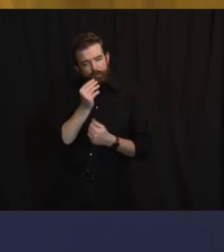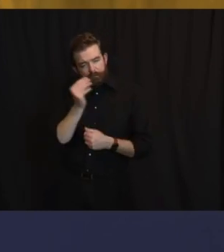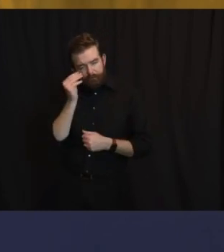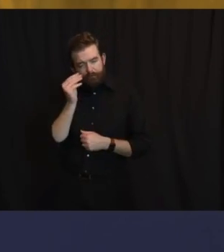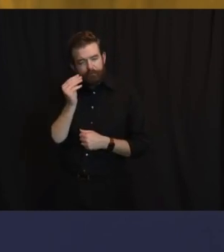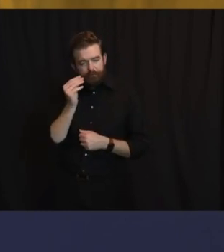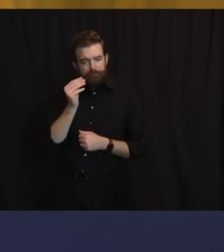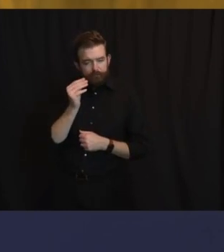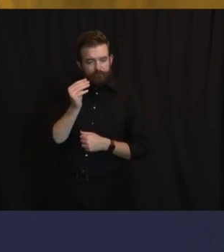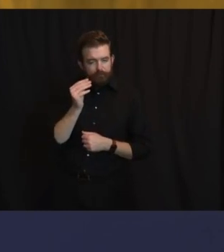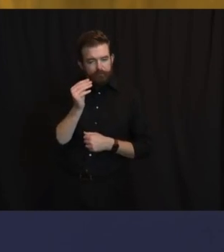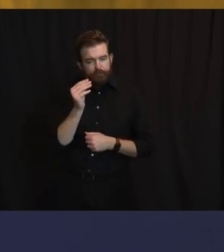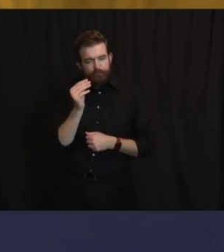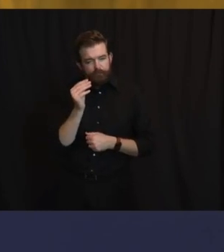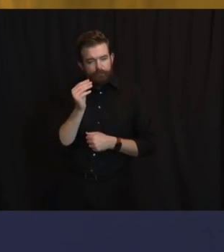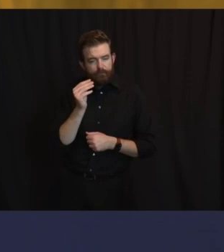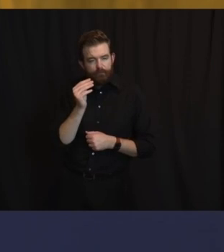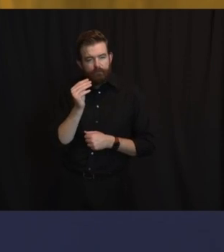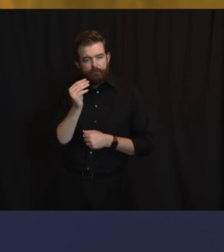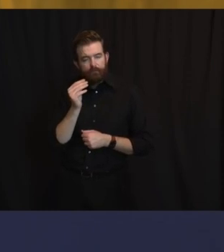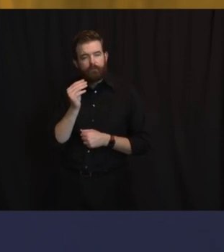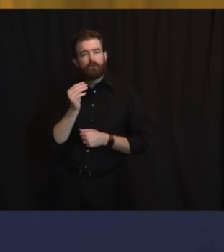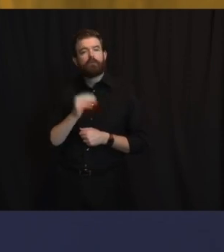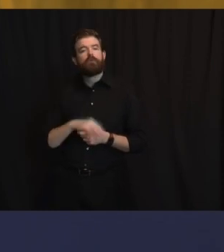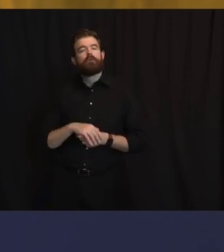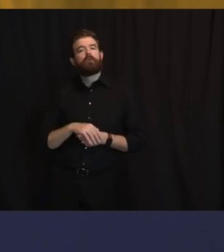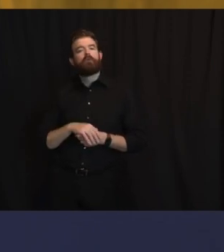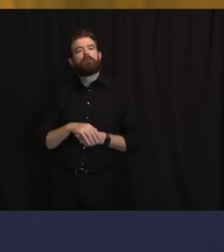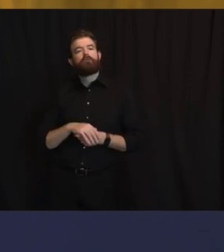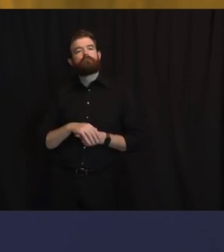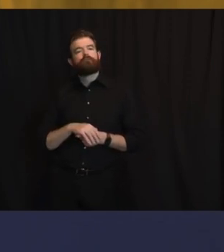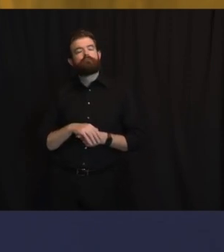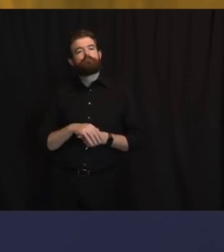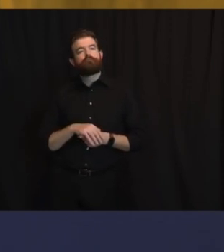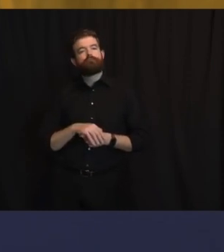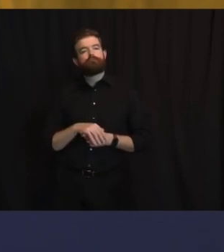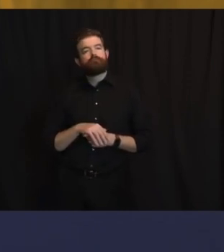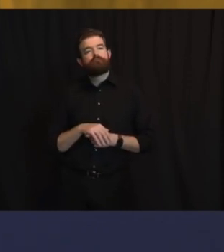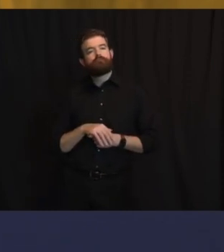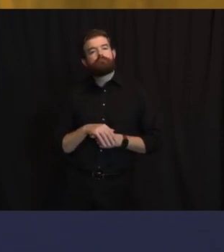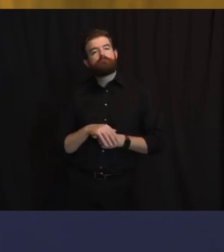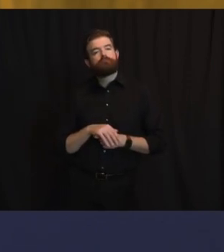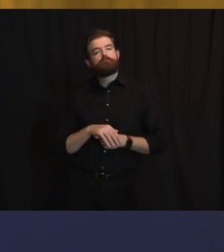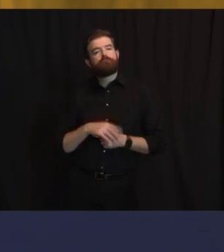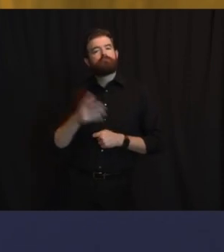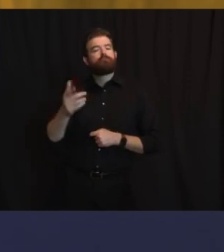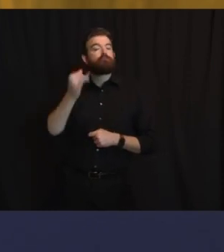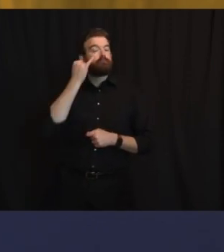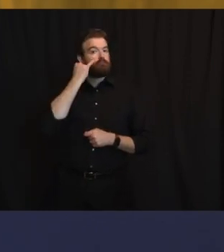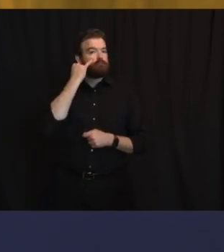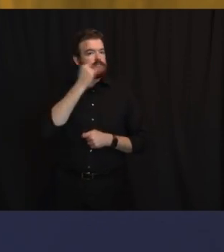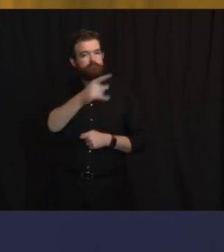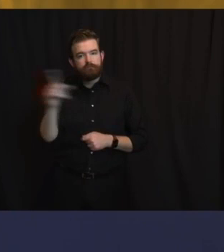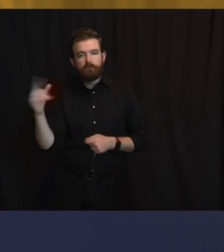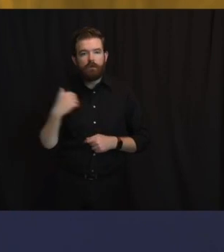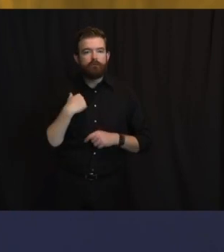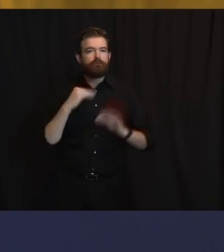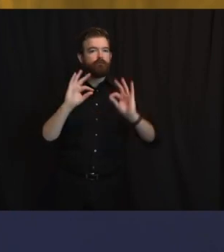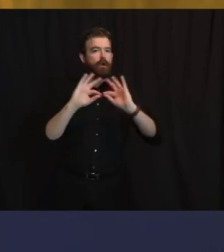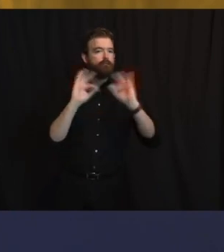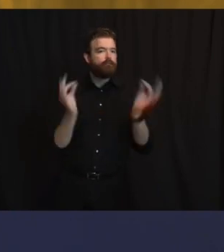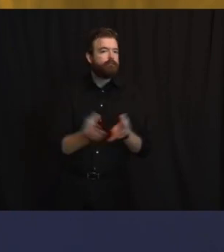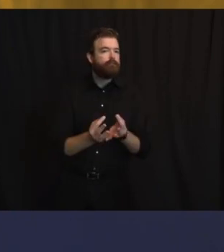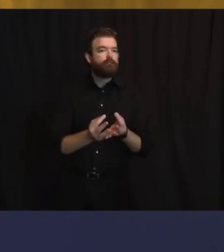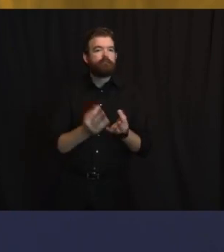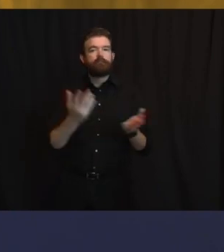smart thing for all of us. This is another thing we do collectively. If you've got a relative, a mom, a dad, a sibling,